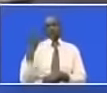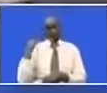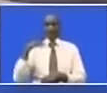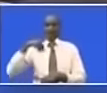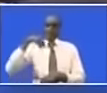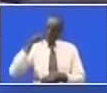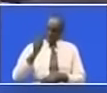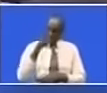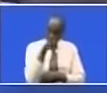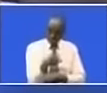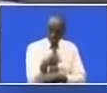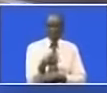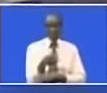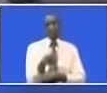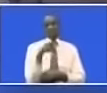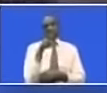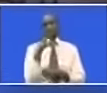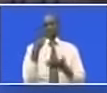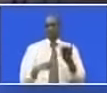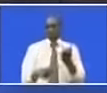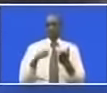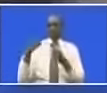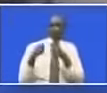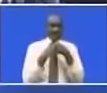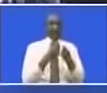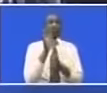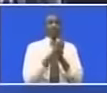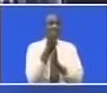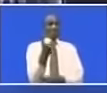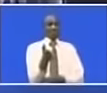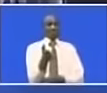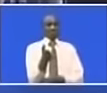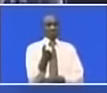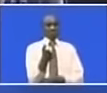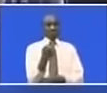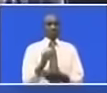minister, Pascal Affi Nguessan, as Ouattara's main challenger.